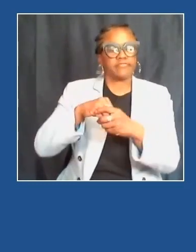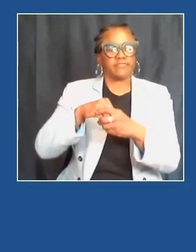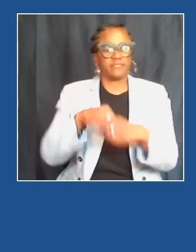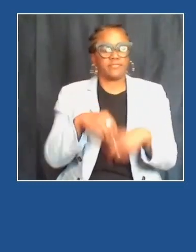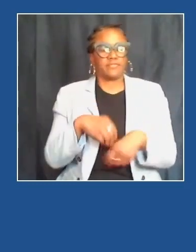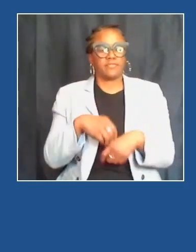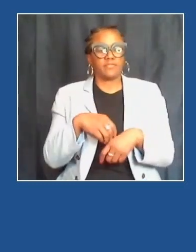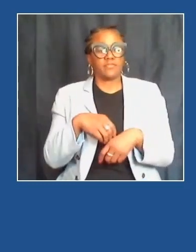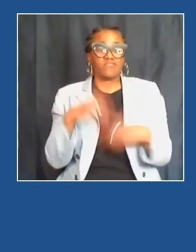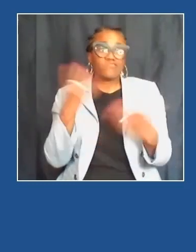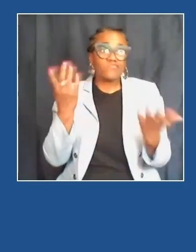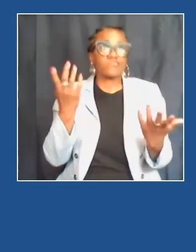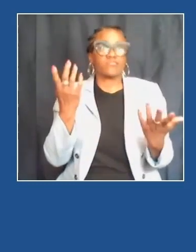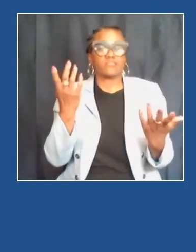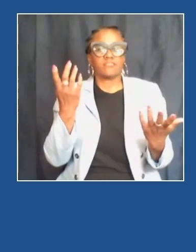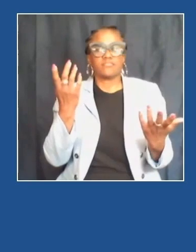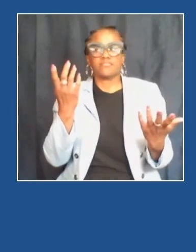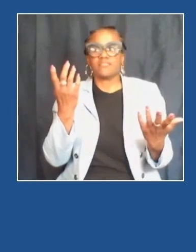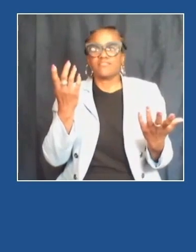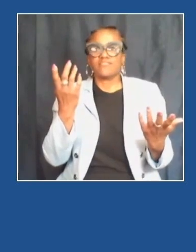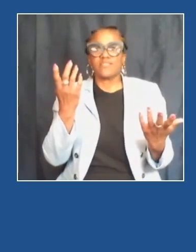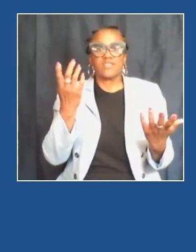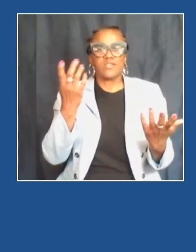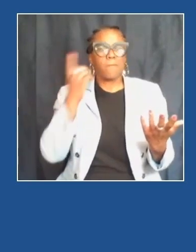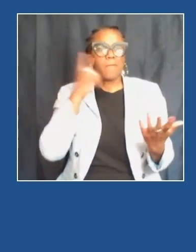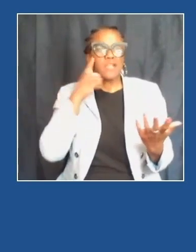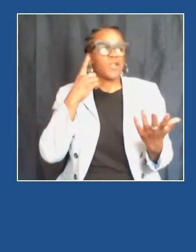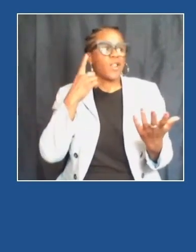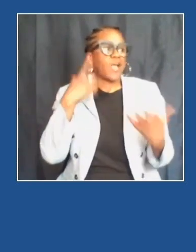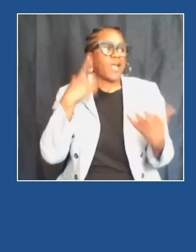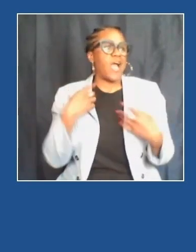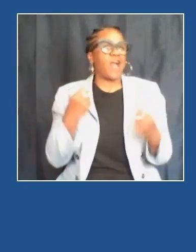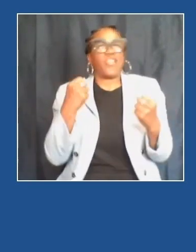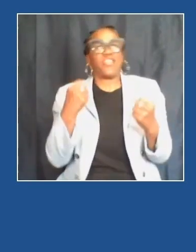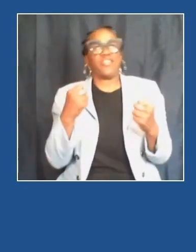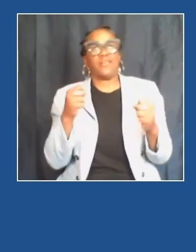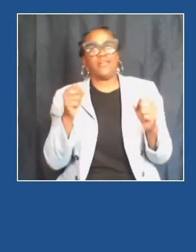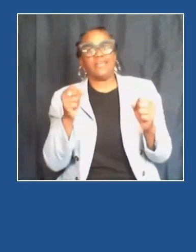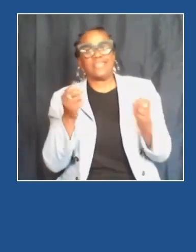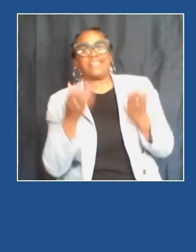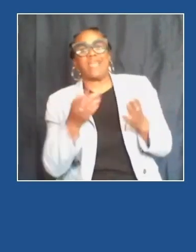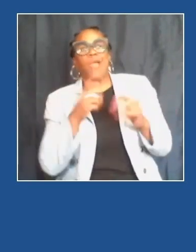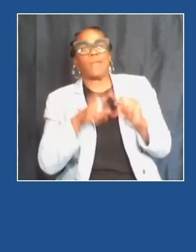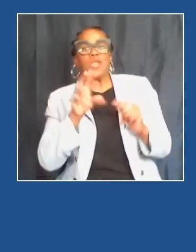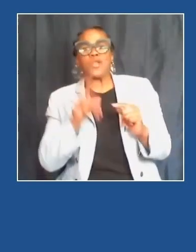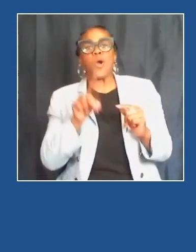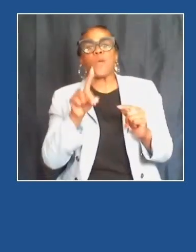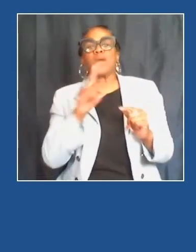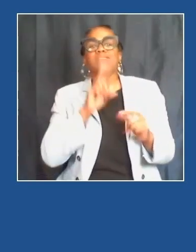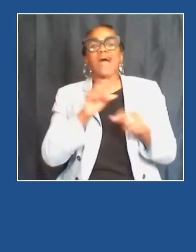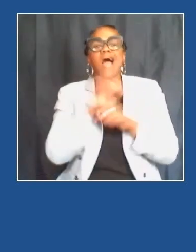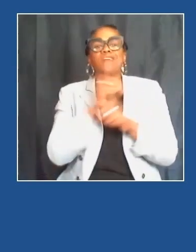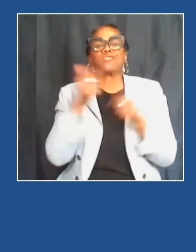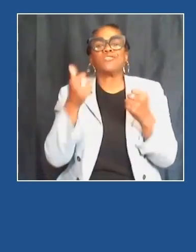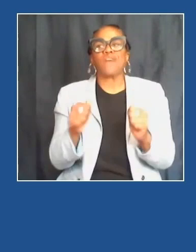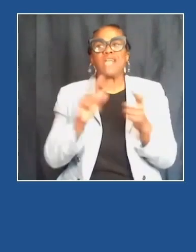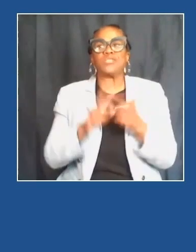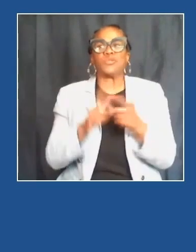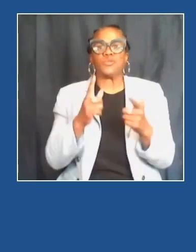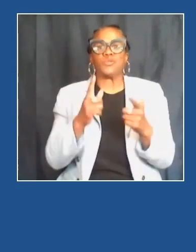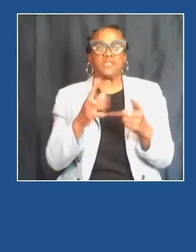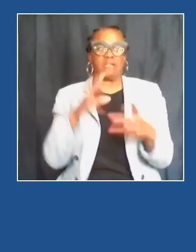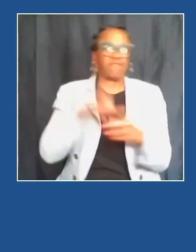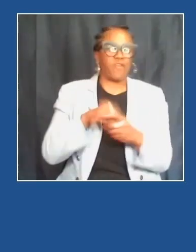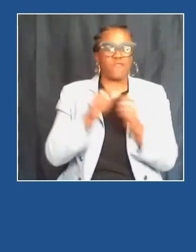Supposedly, mental health parity exists, but it's no one actually who's ever tried to engage the mental